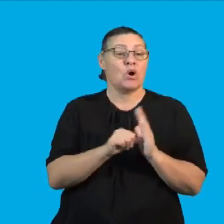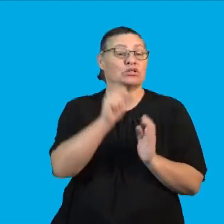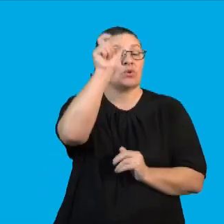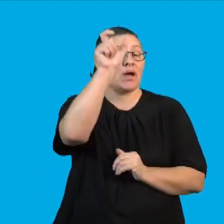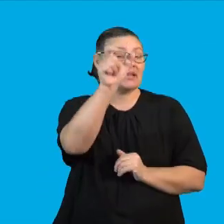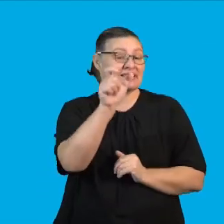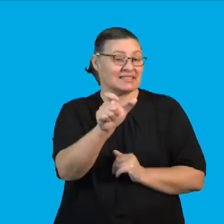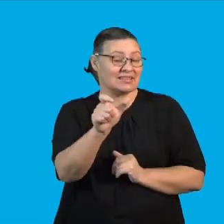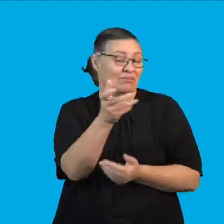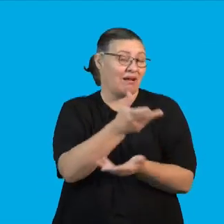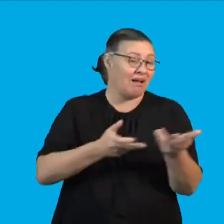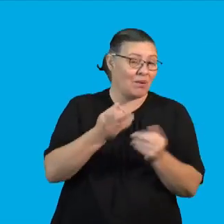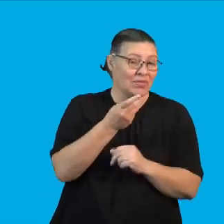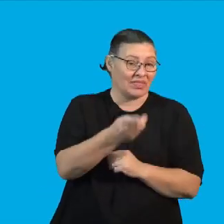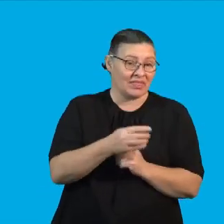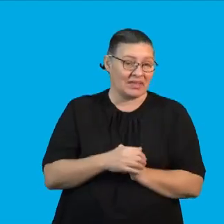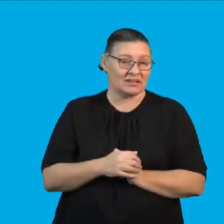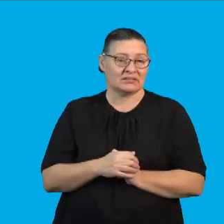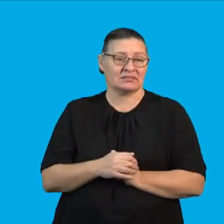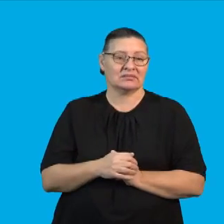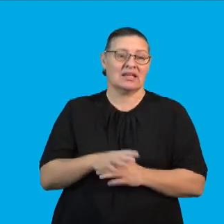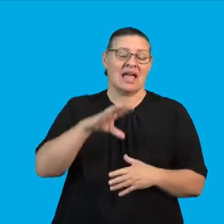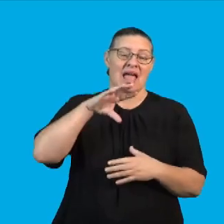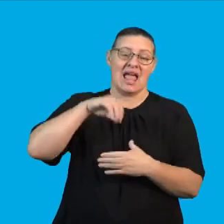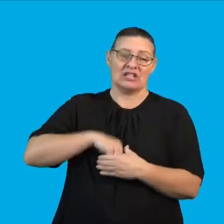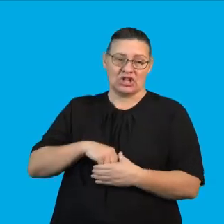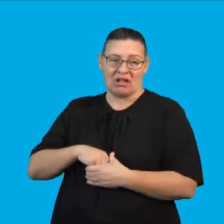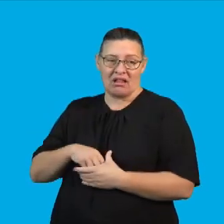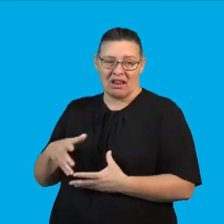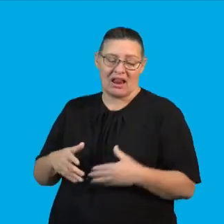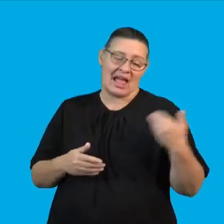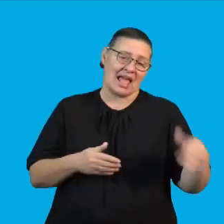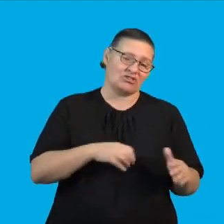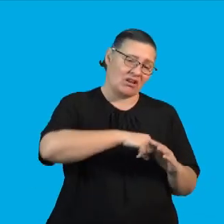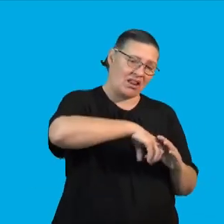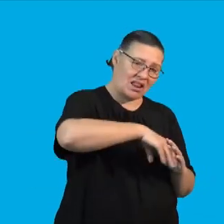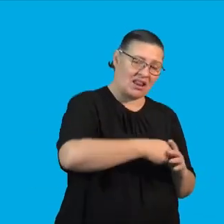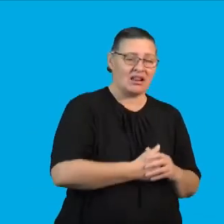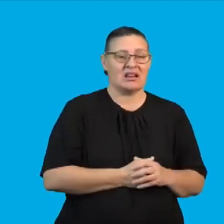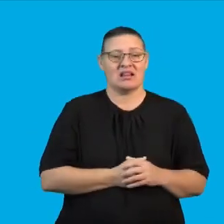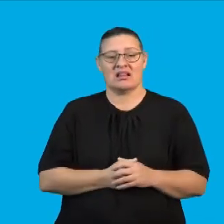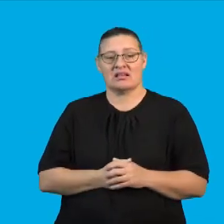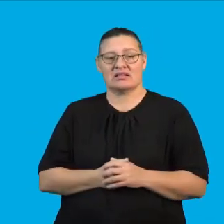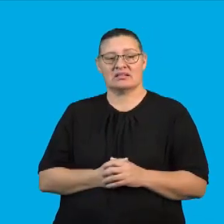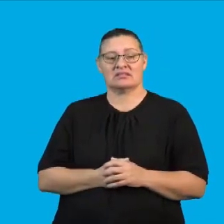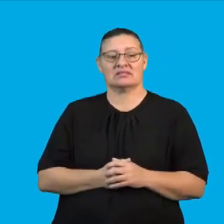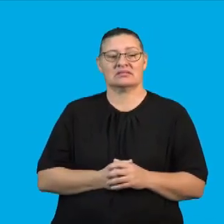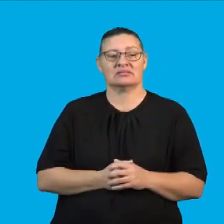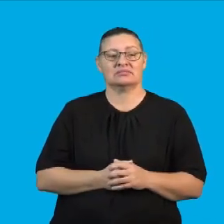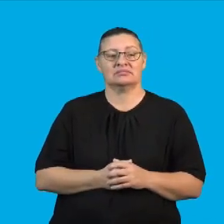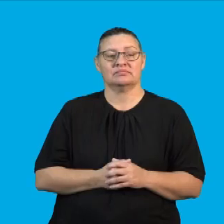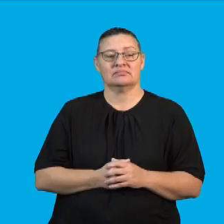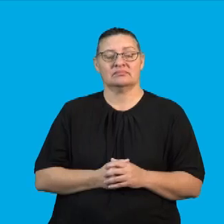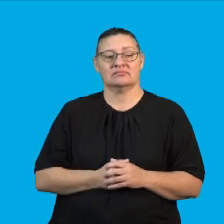The keywords, remember, we engaged with them. Internal fertilization, don't forget.